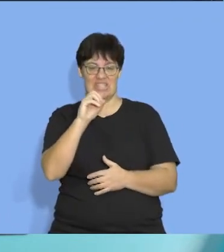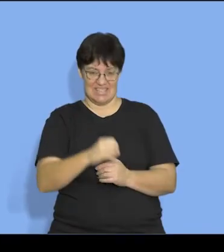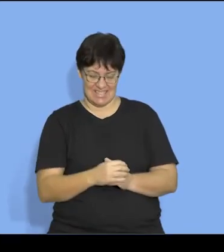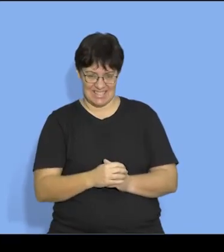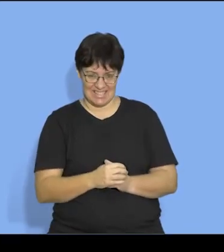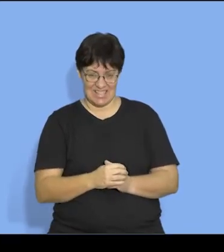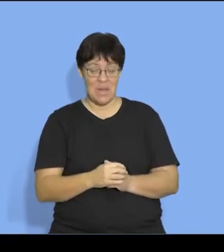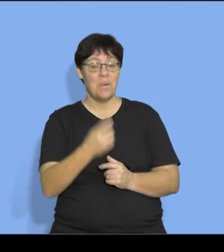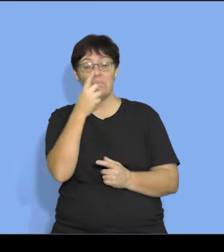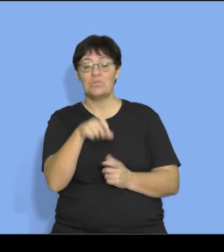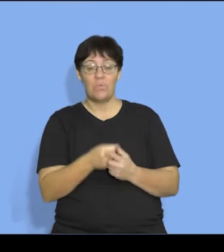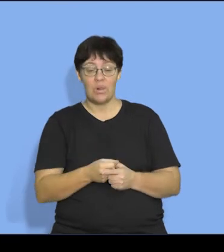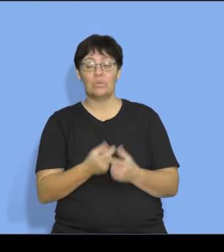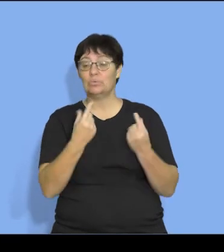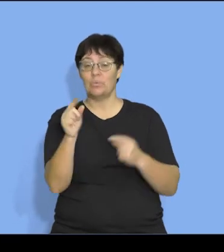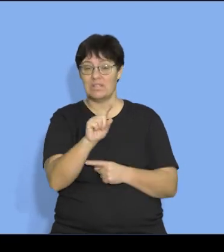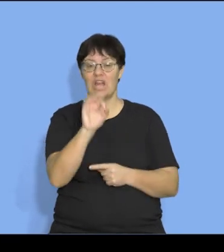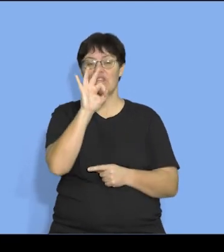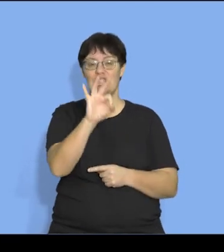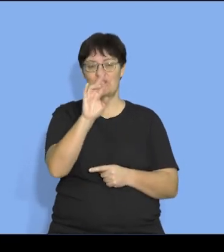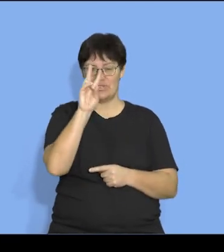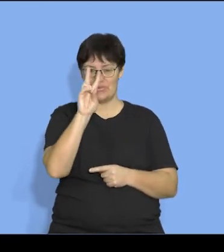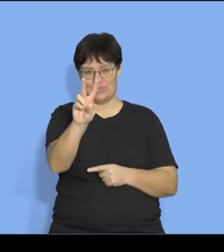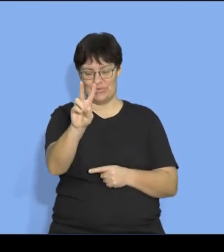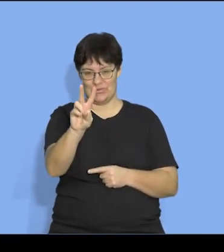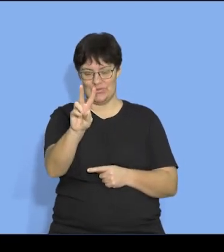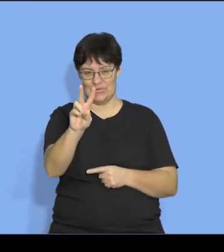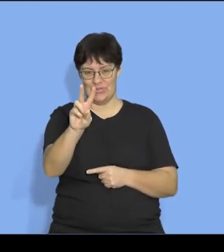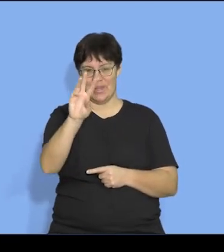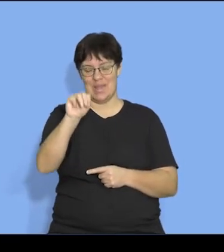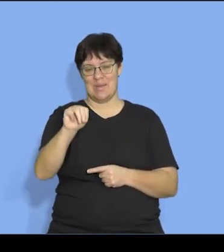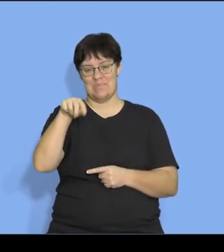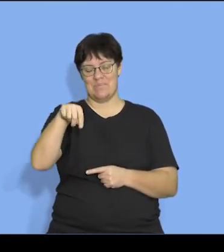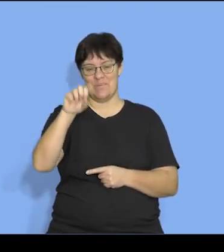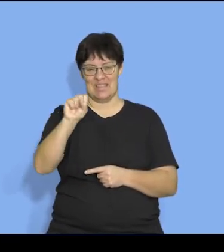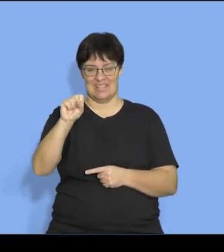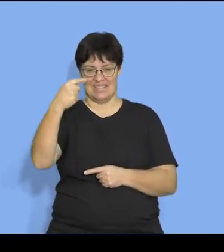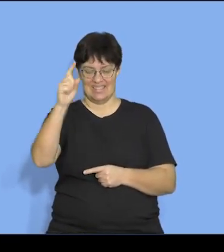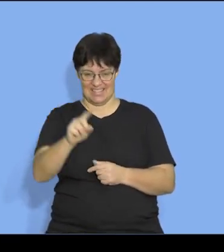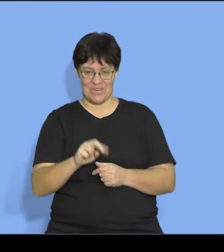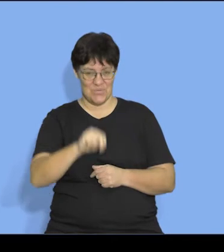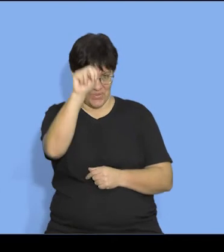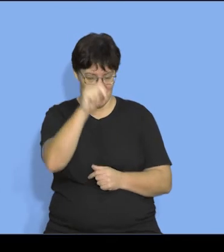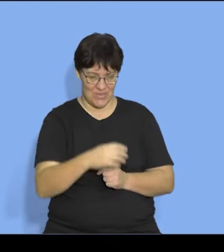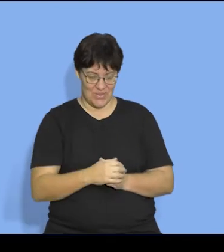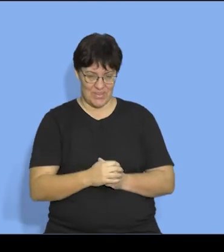The person's going to be going 32 meters per second